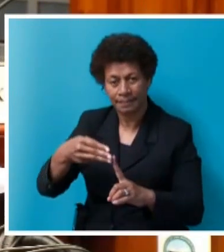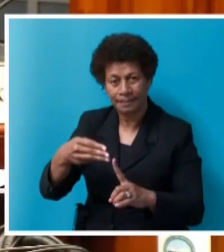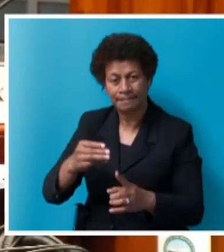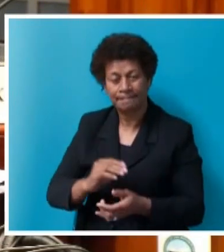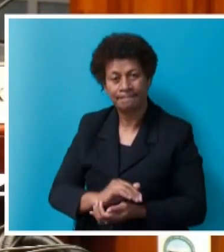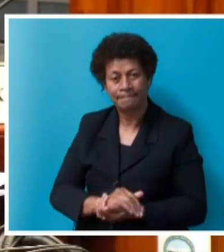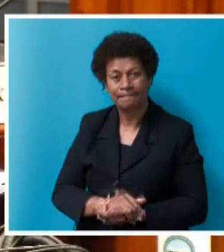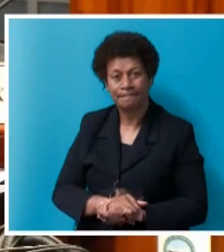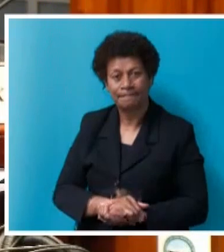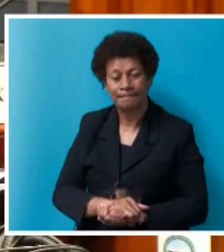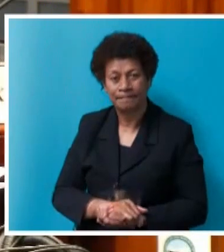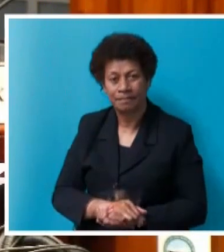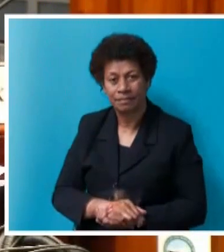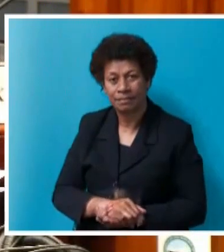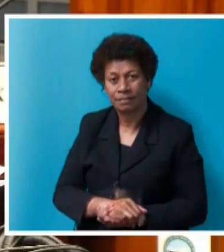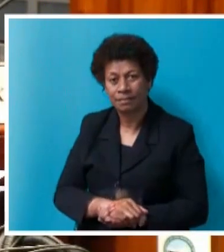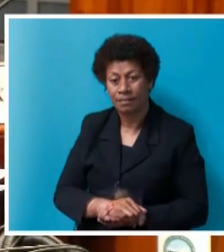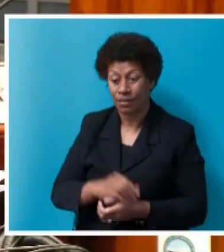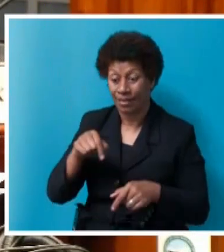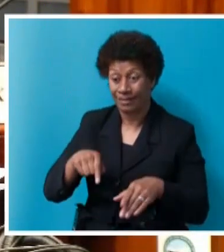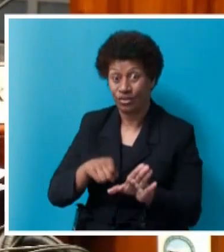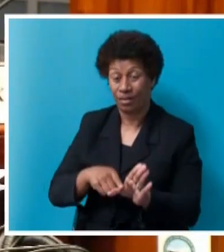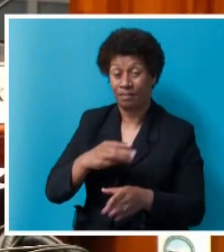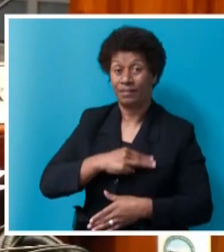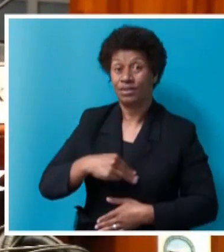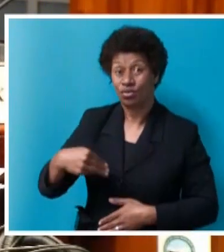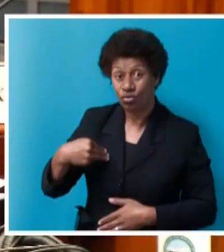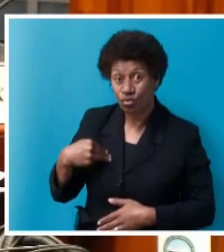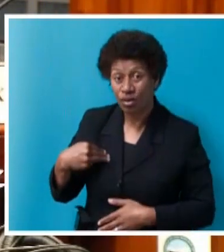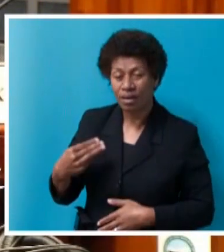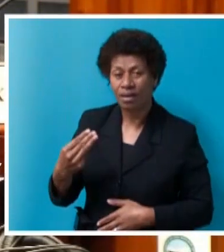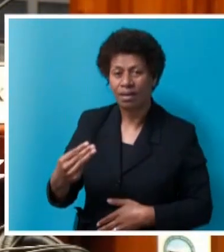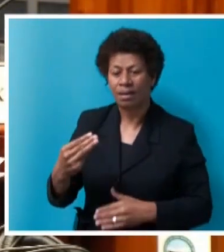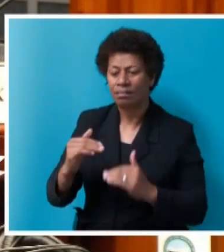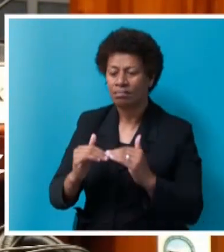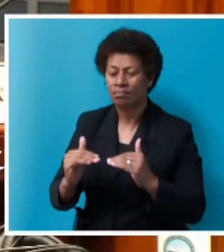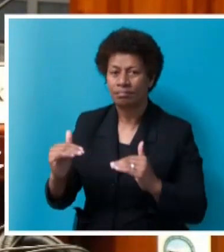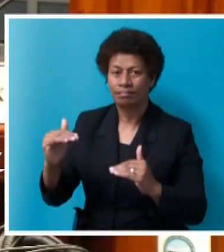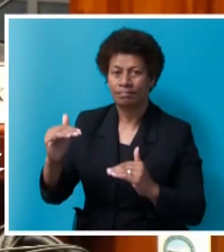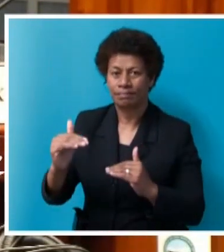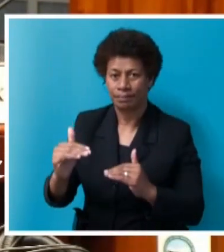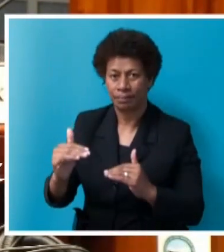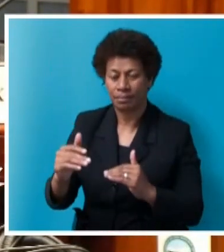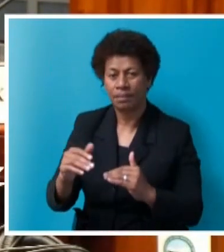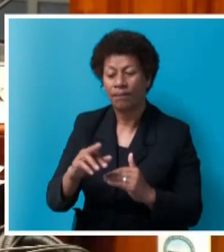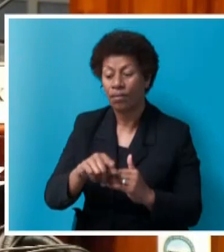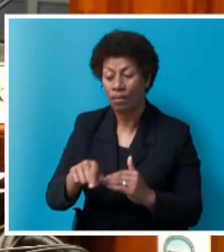Speaker, the Ministry has took a major step forward in